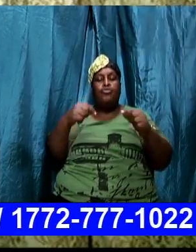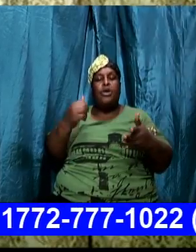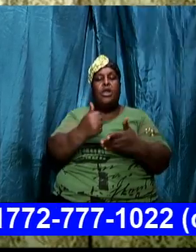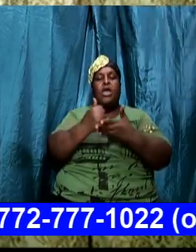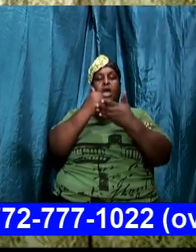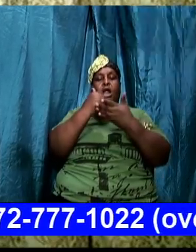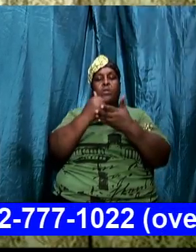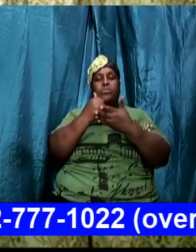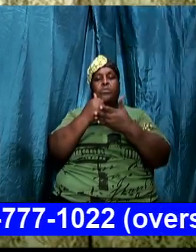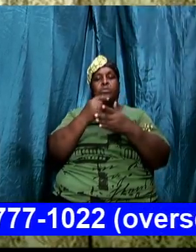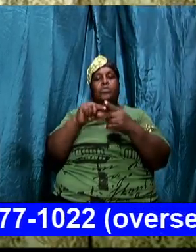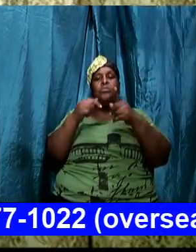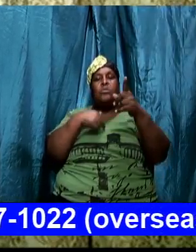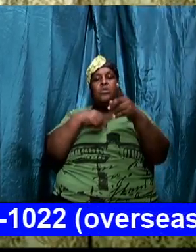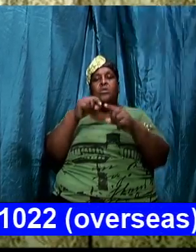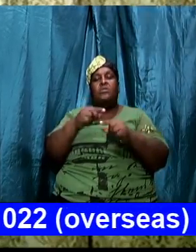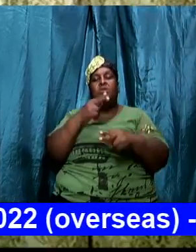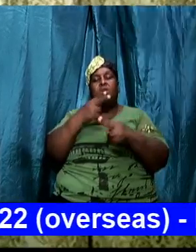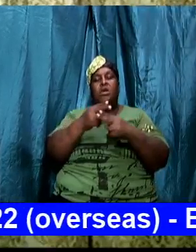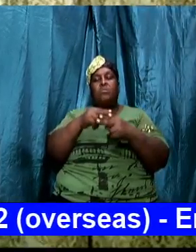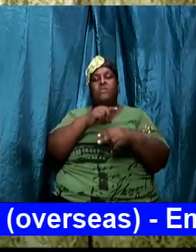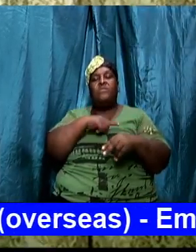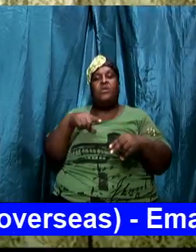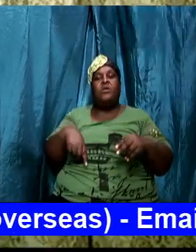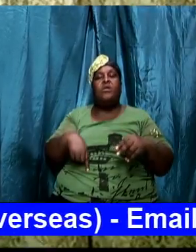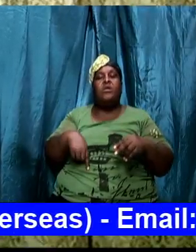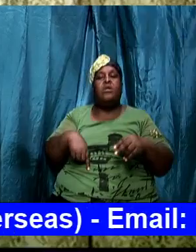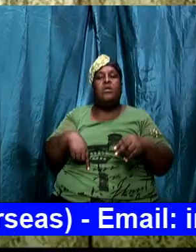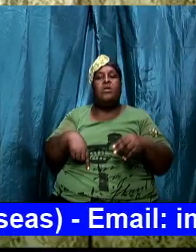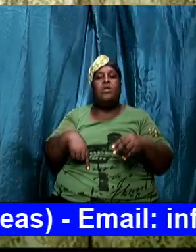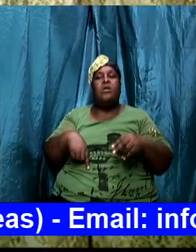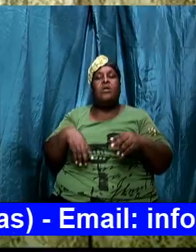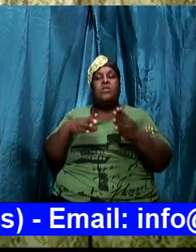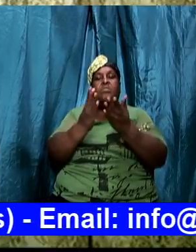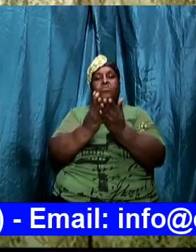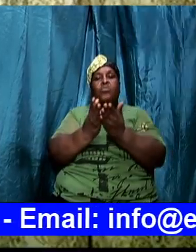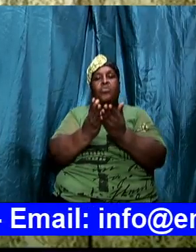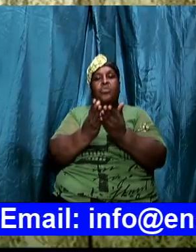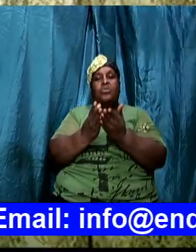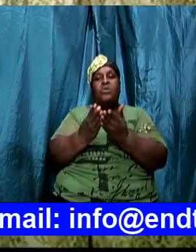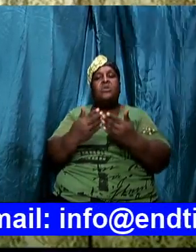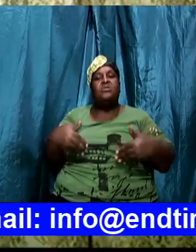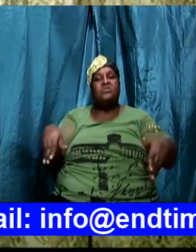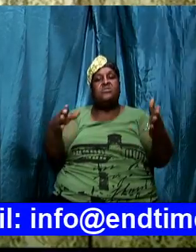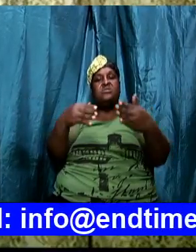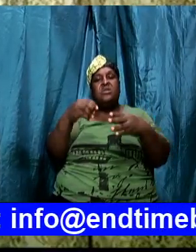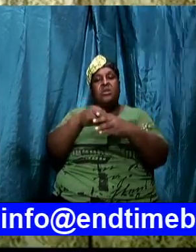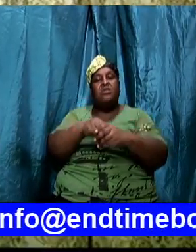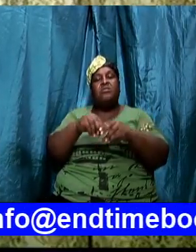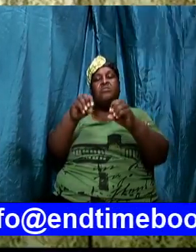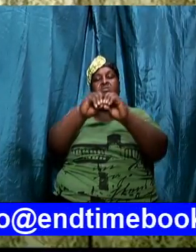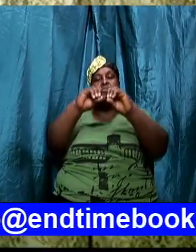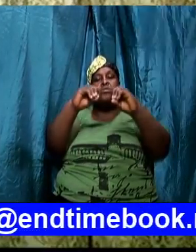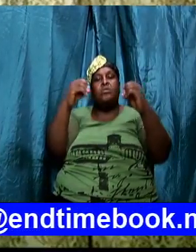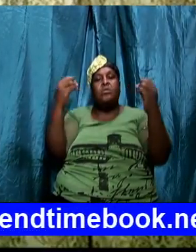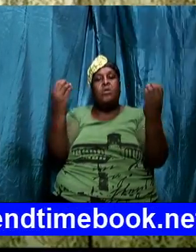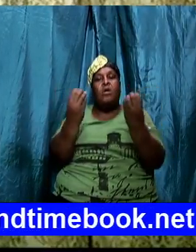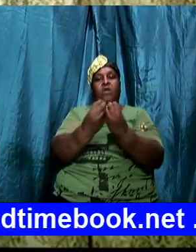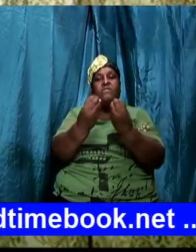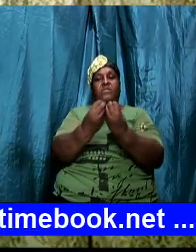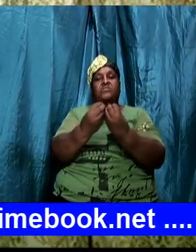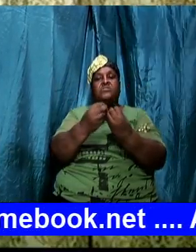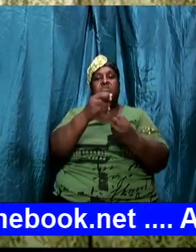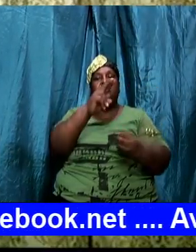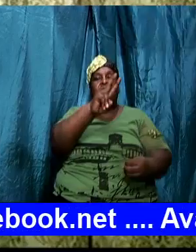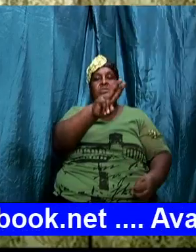me. In the name of the Lord. And the book is available locally at our office at 29 Lindale Avenue. Or remember, you